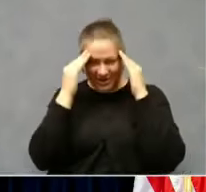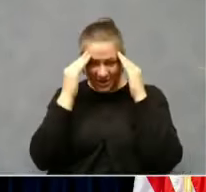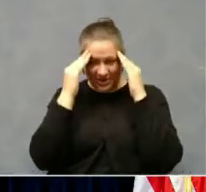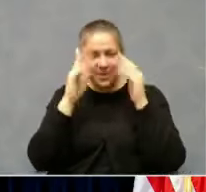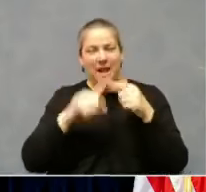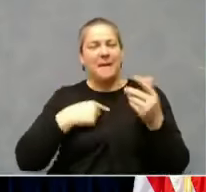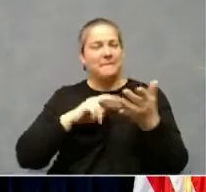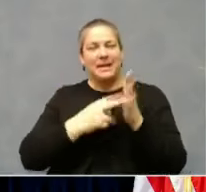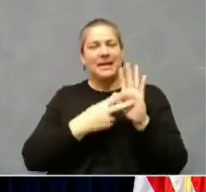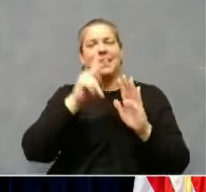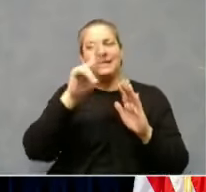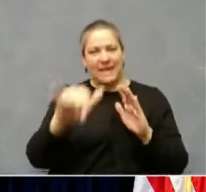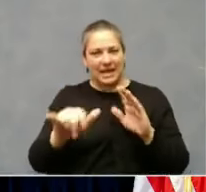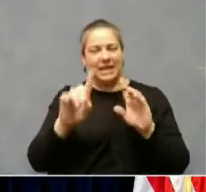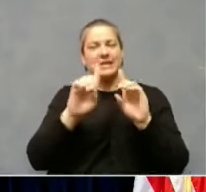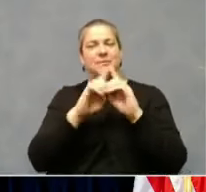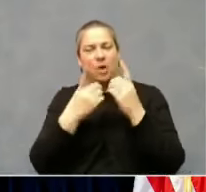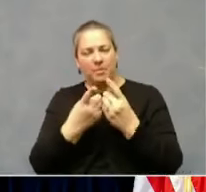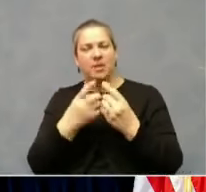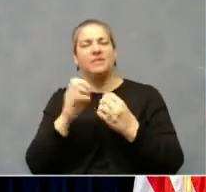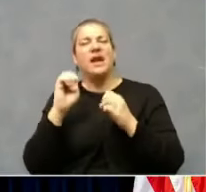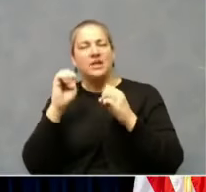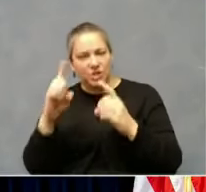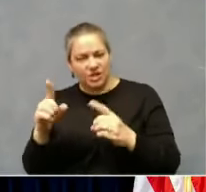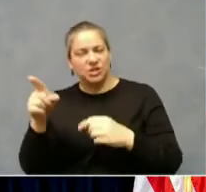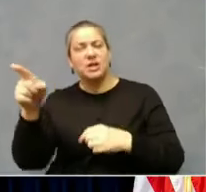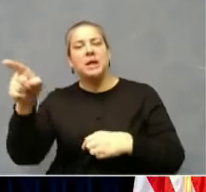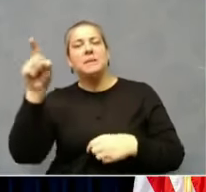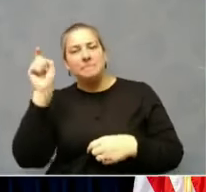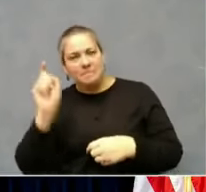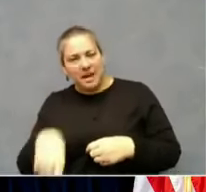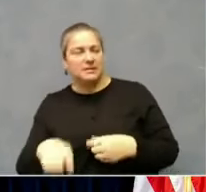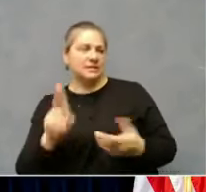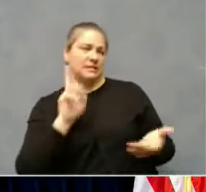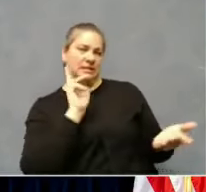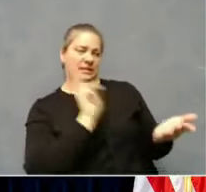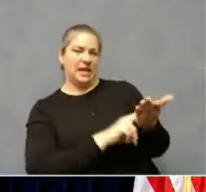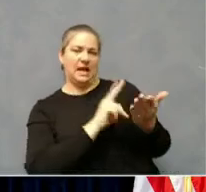of Education has to ultimately sign off on that.